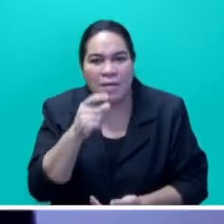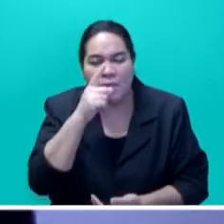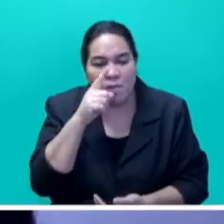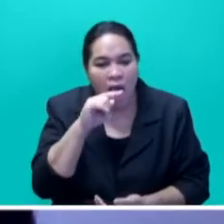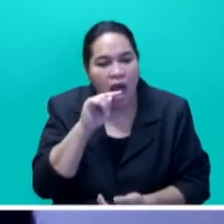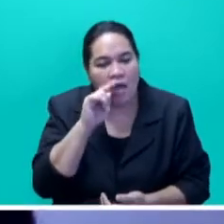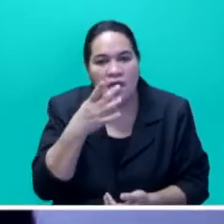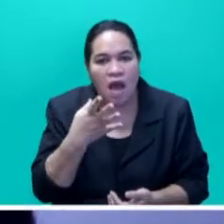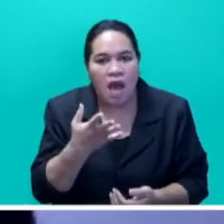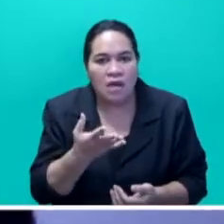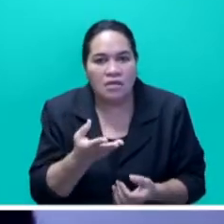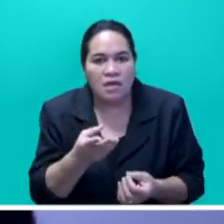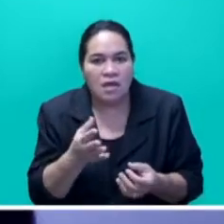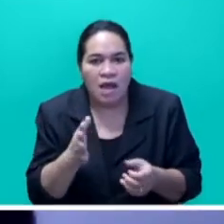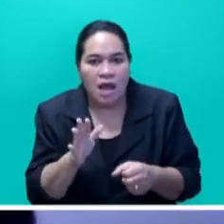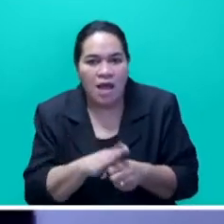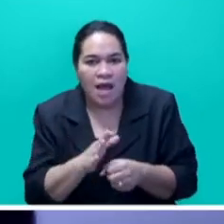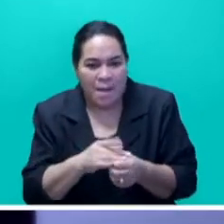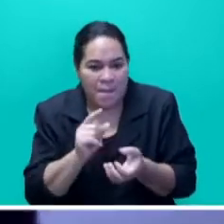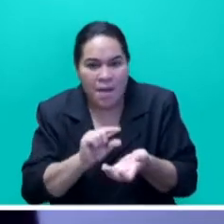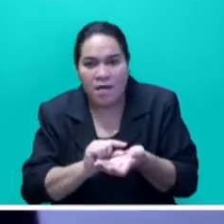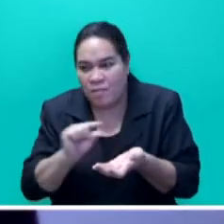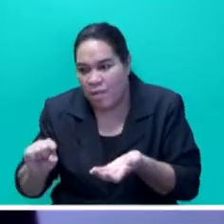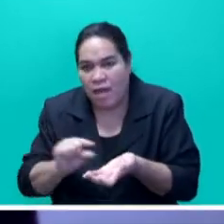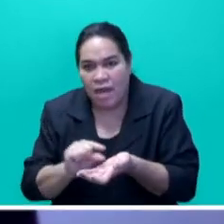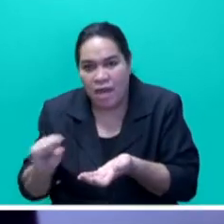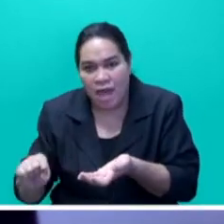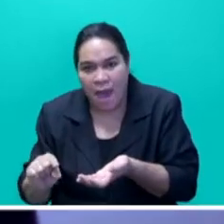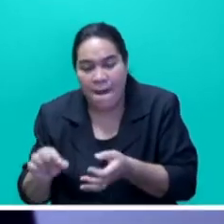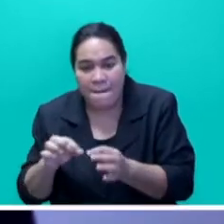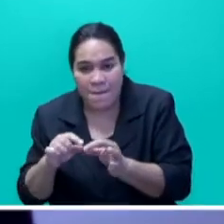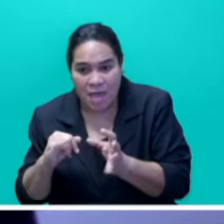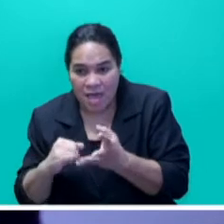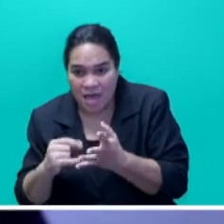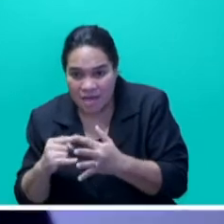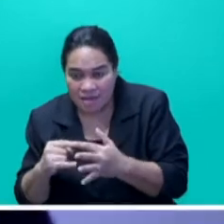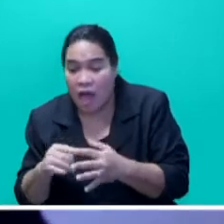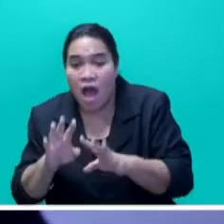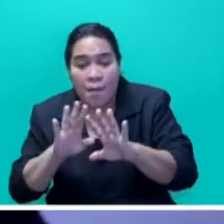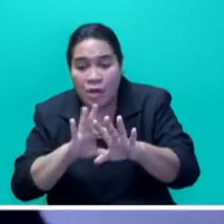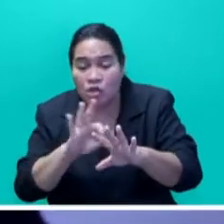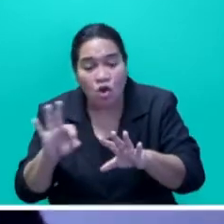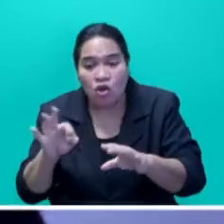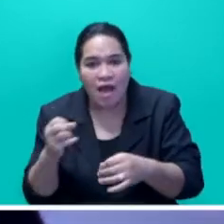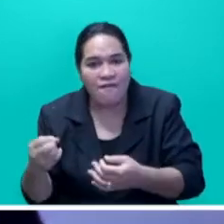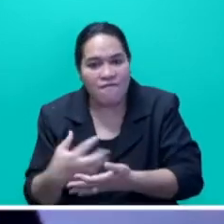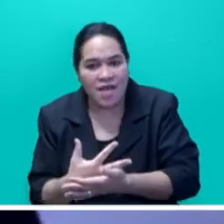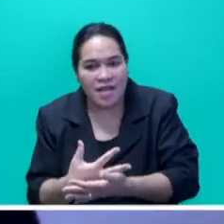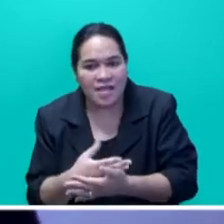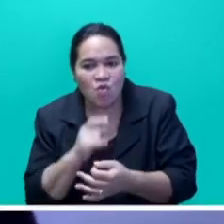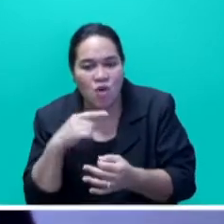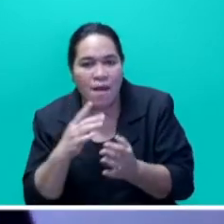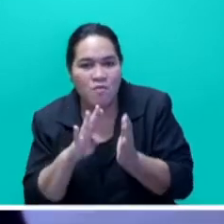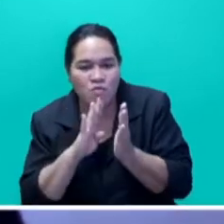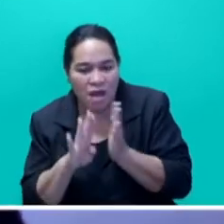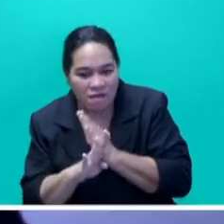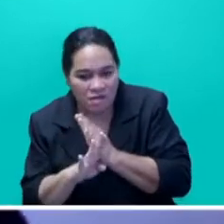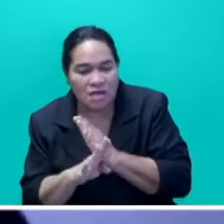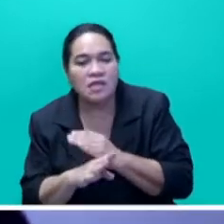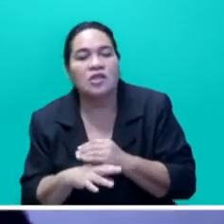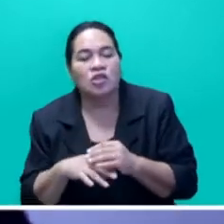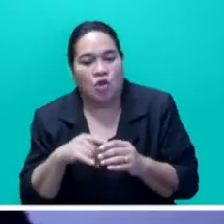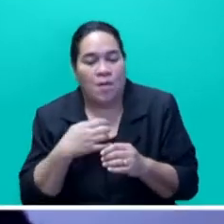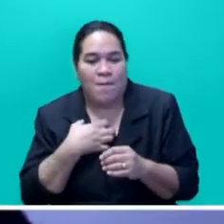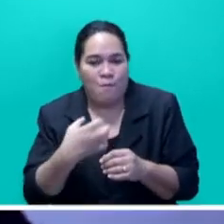area. This does not affect private base owners, sir, but customers also be able to have more reliable and efficient